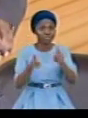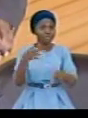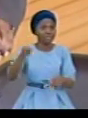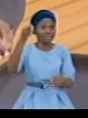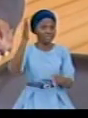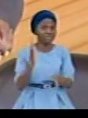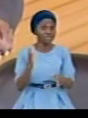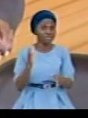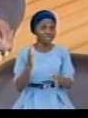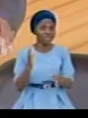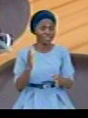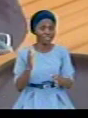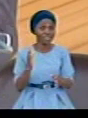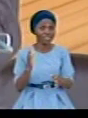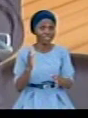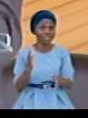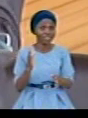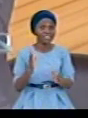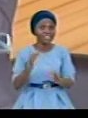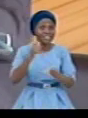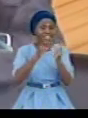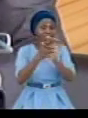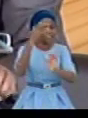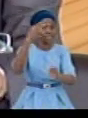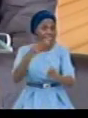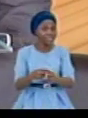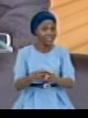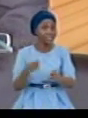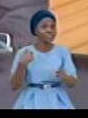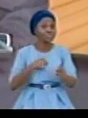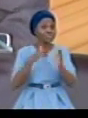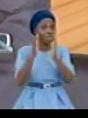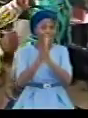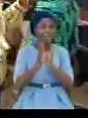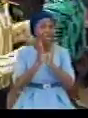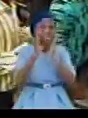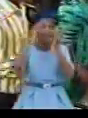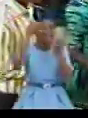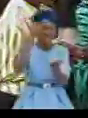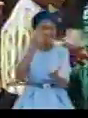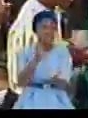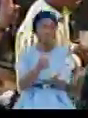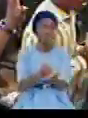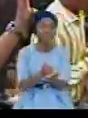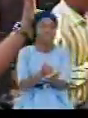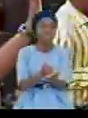victorious heirs of the kingdom, in Jesus' name we pray.